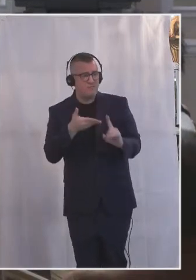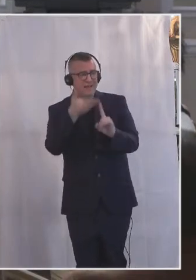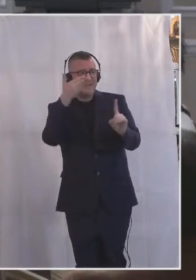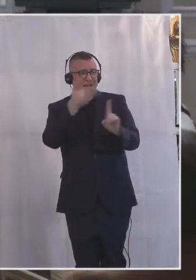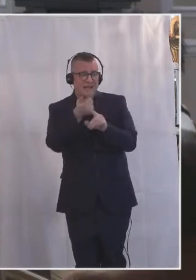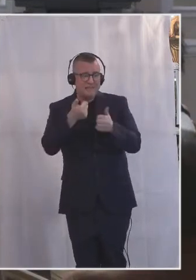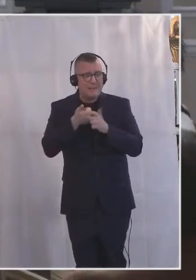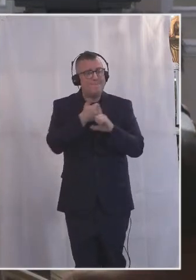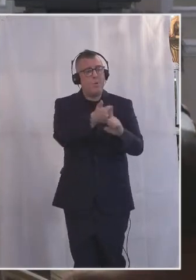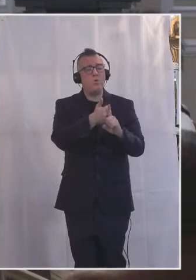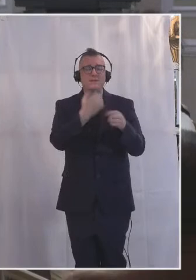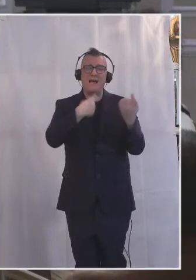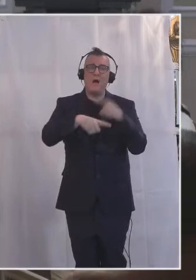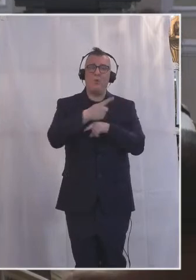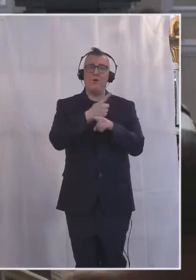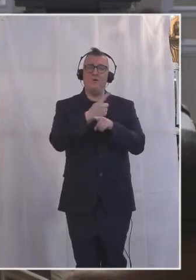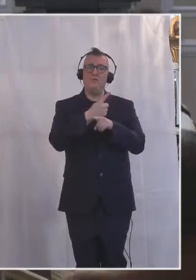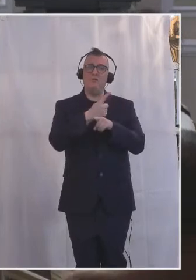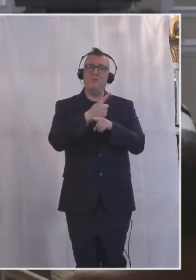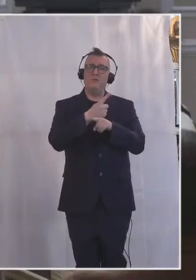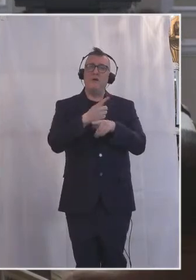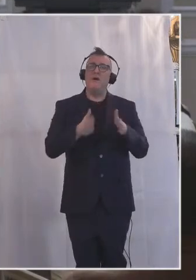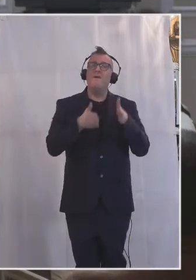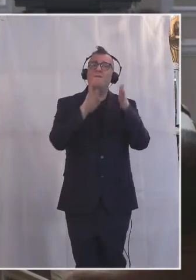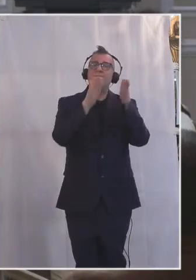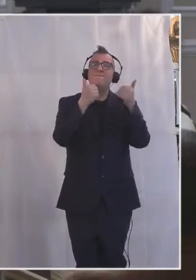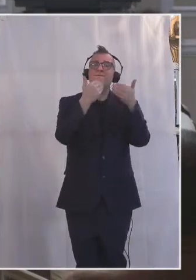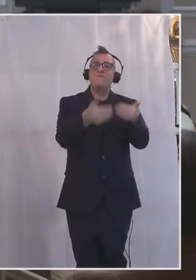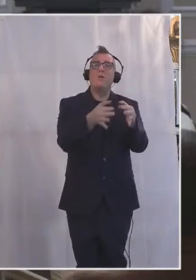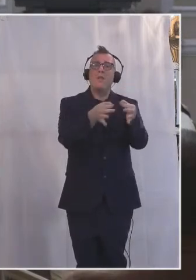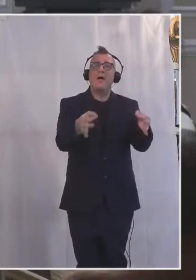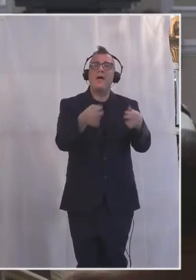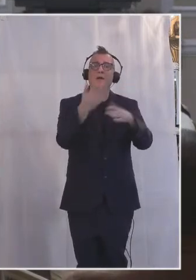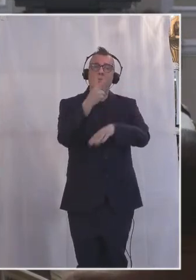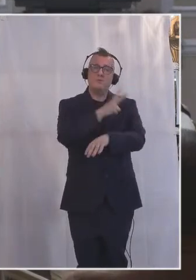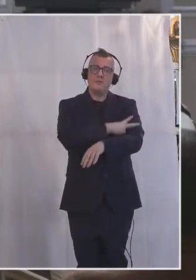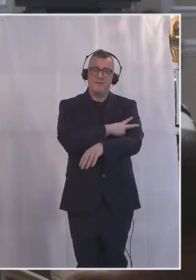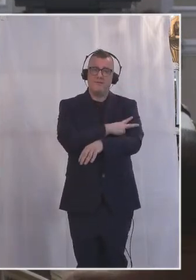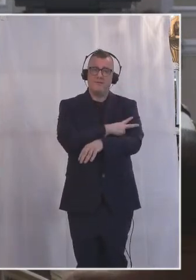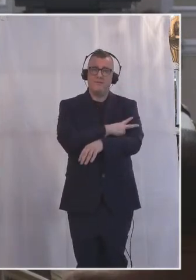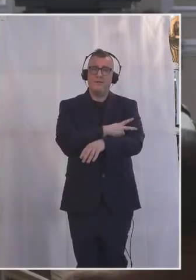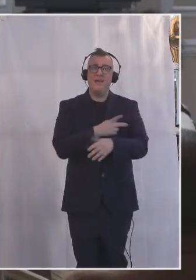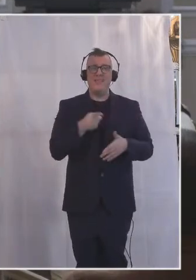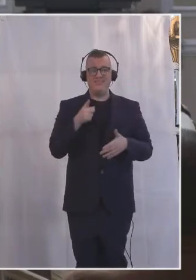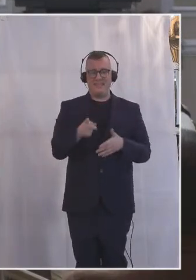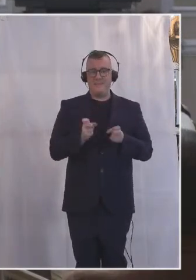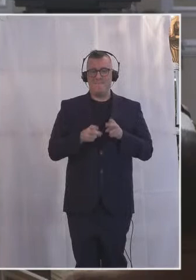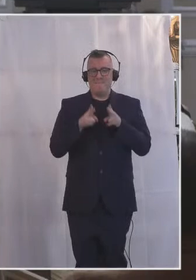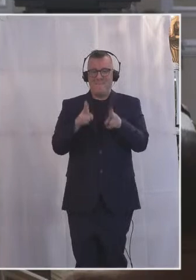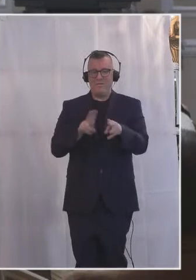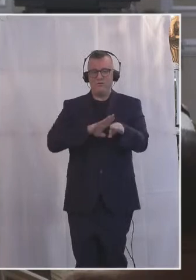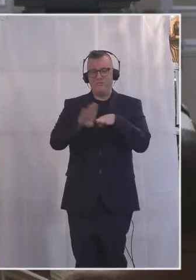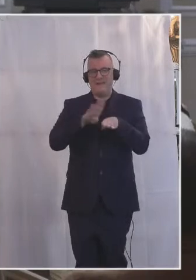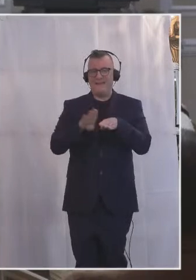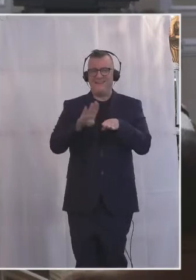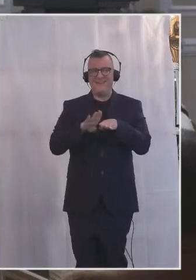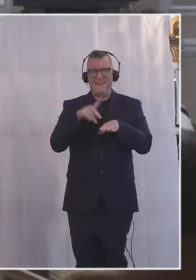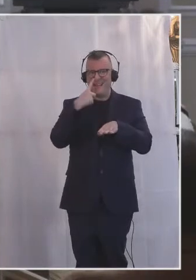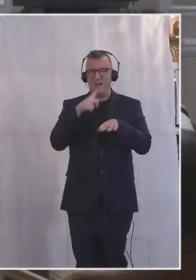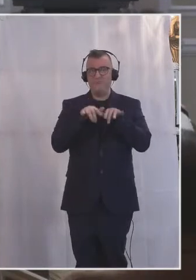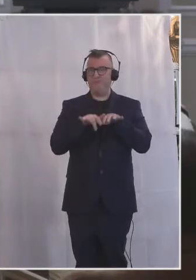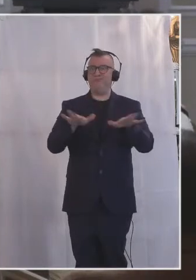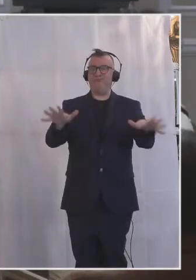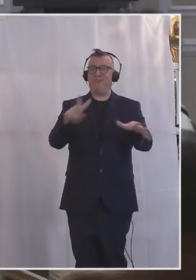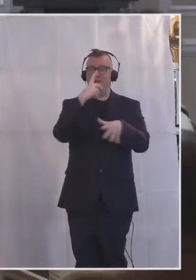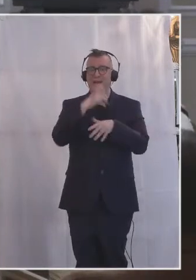value our frontline workers. And then for me, the training methodology is suitable for anybody delivering training anywhere. So none of us